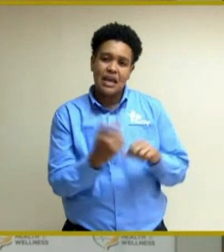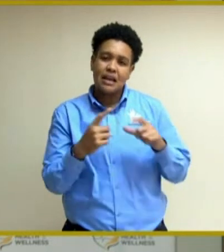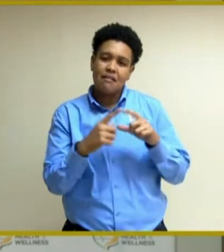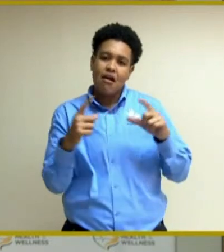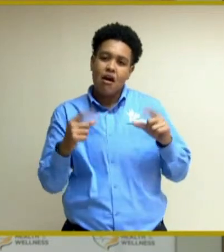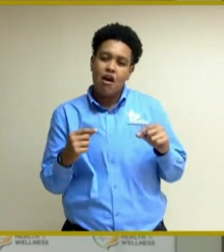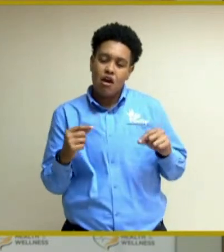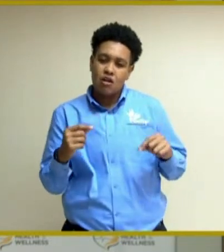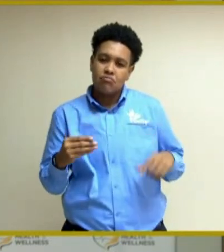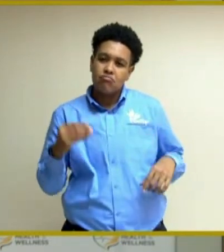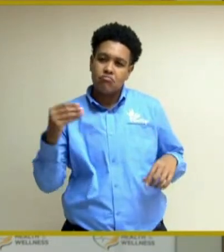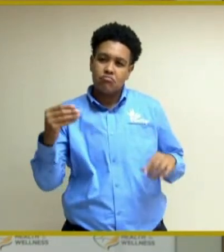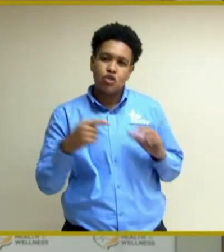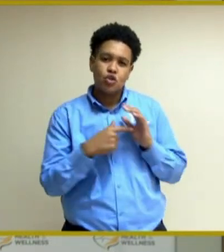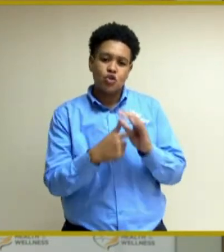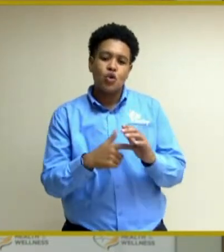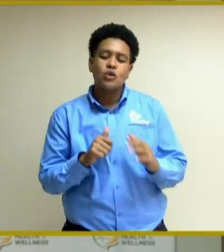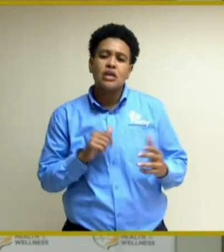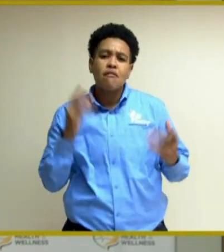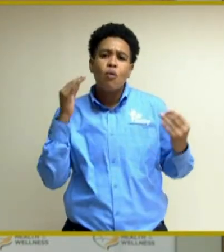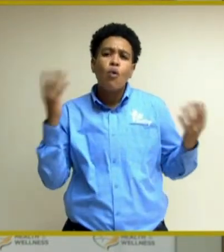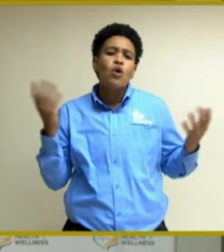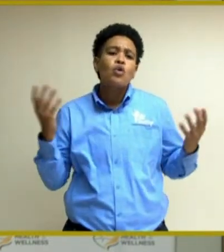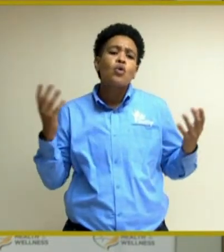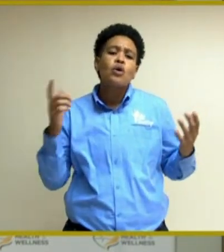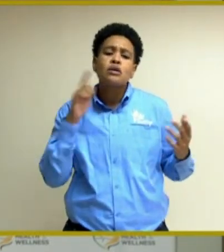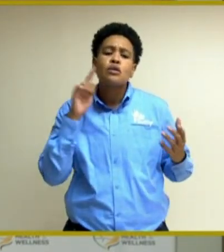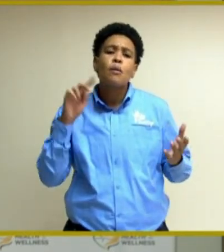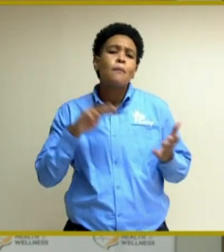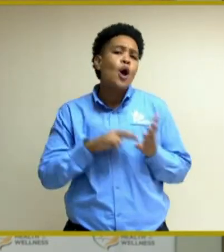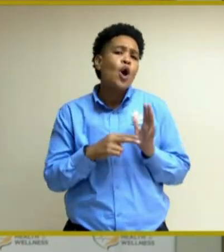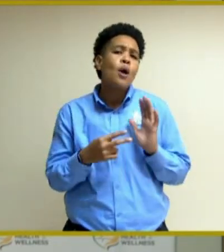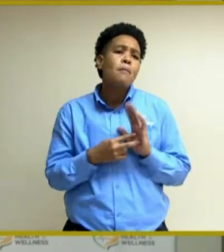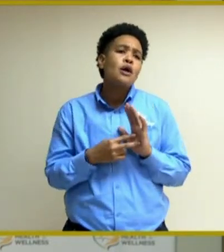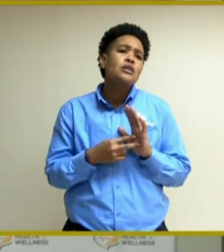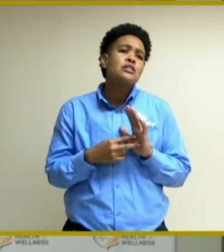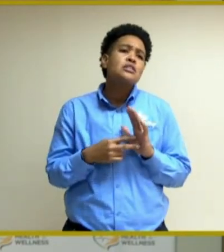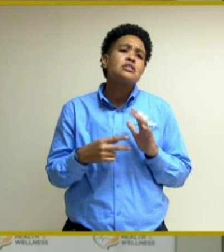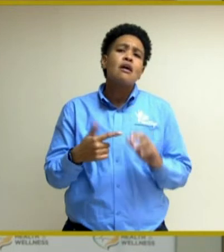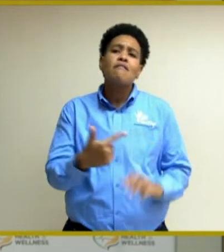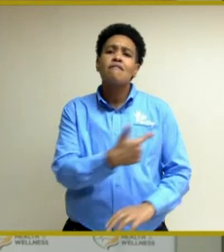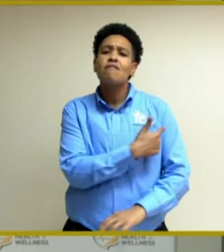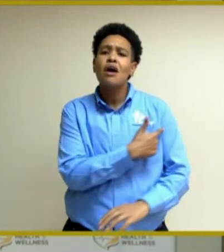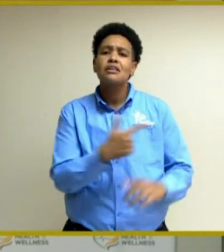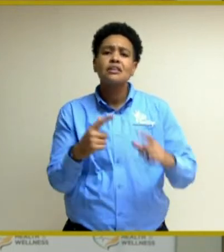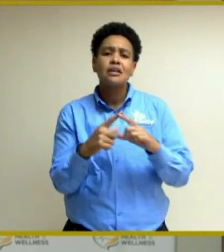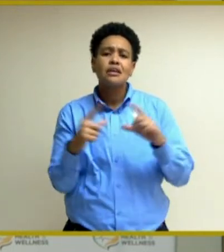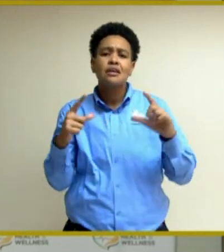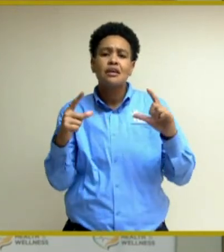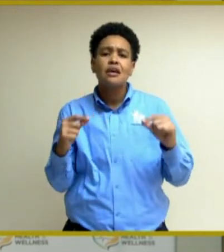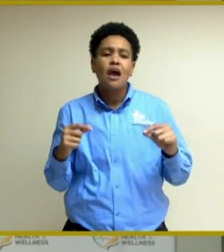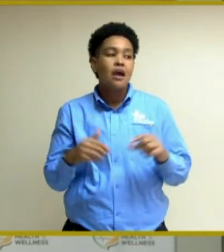vaccine card. And I wondered, what is the purpose of the vaccine card?